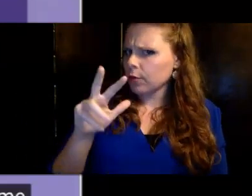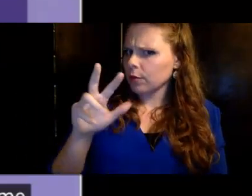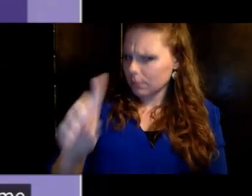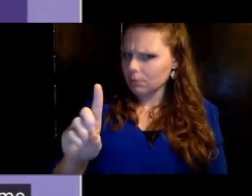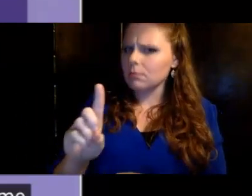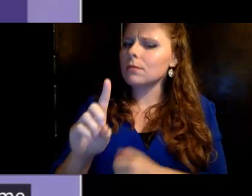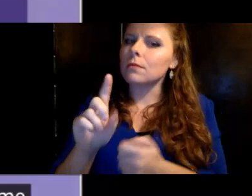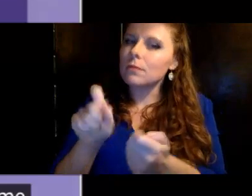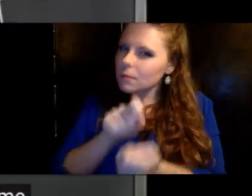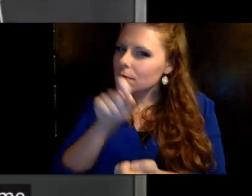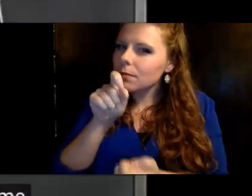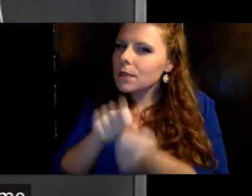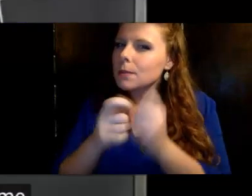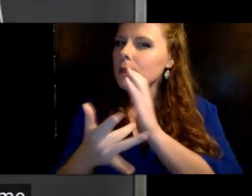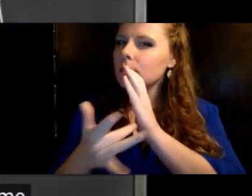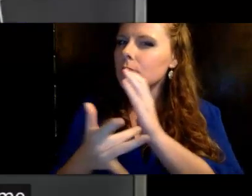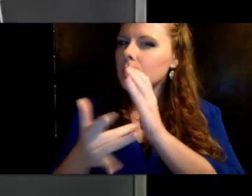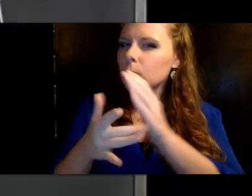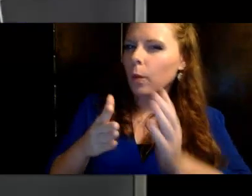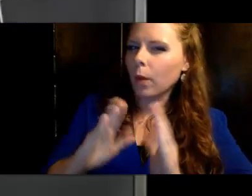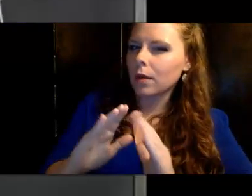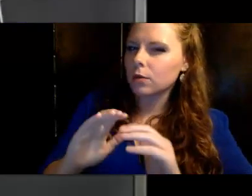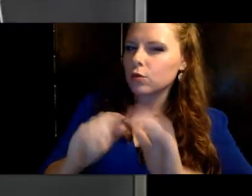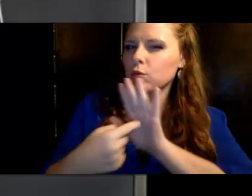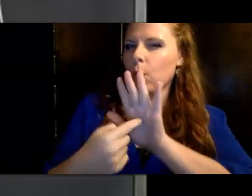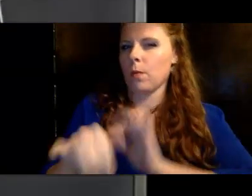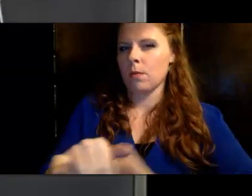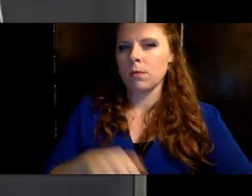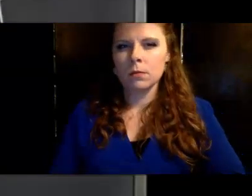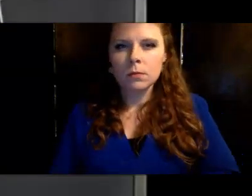by using some very specific techniques.